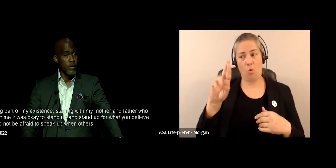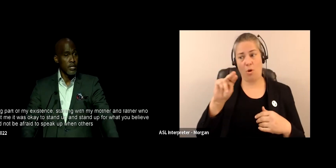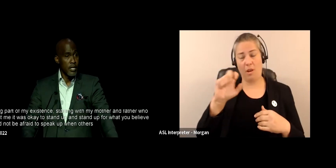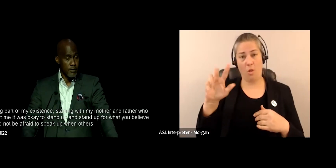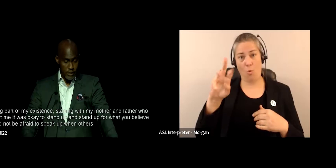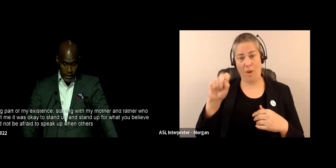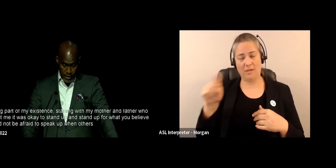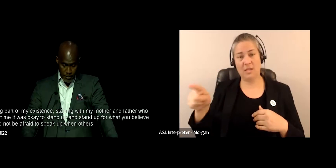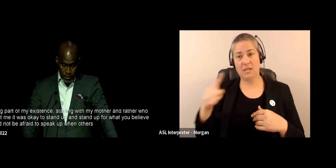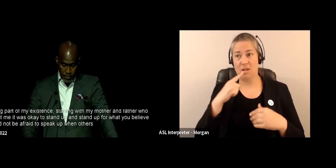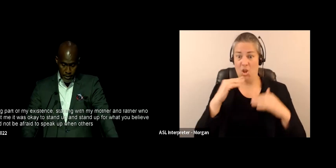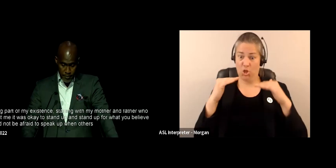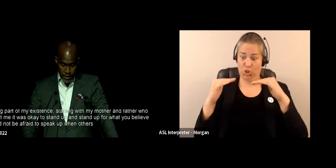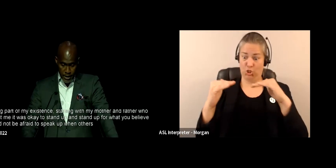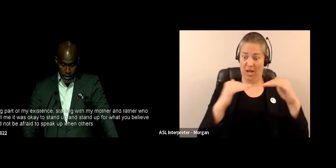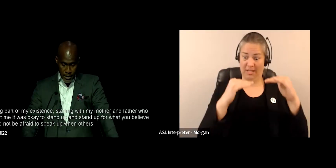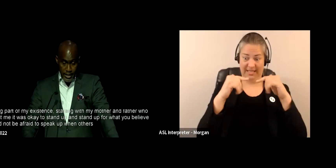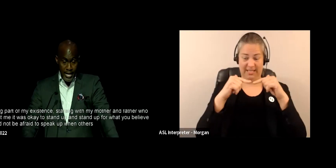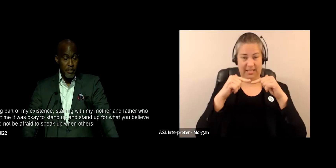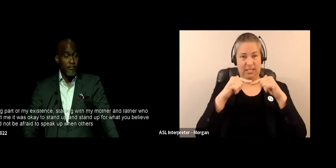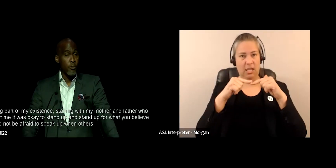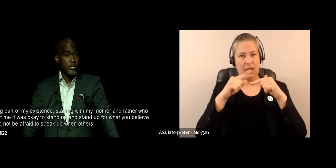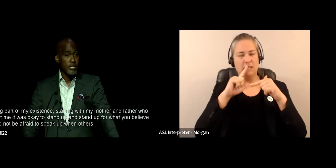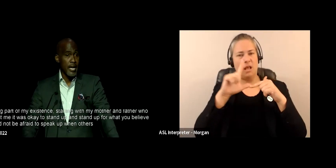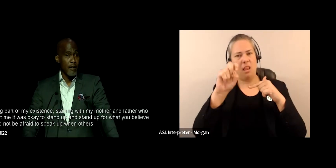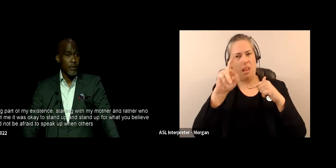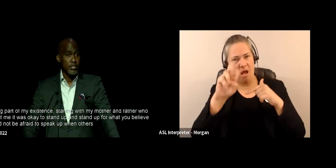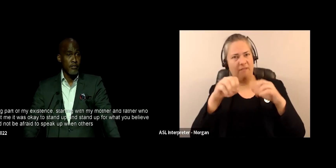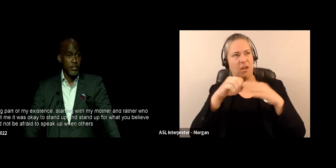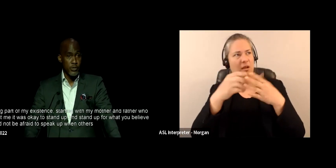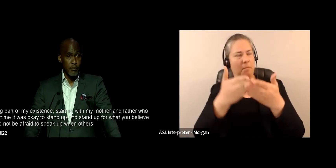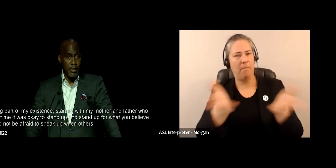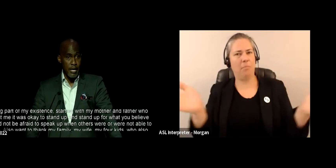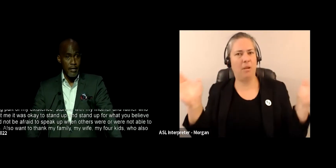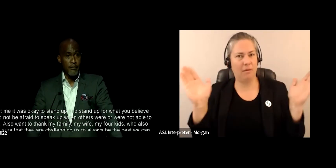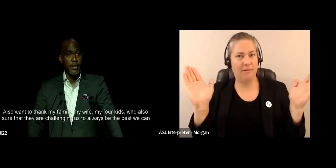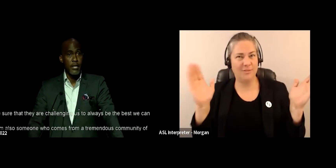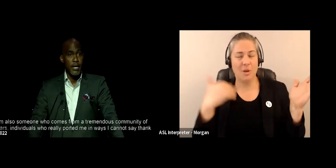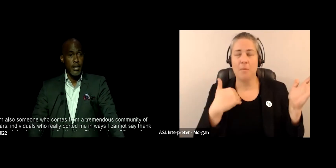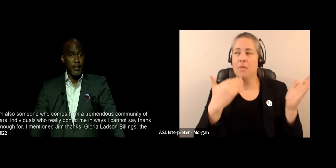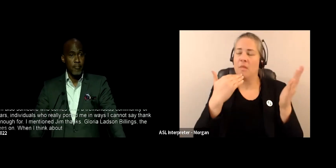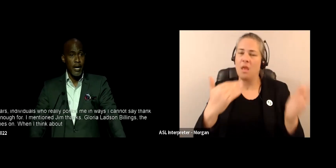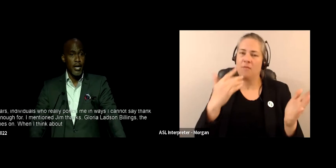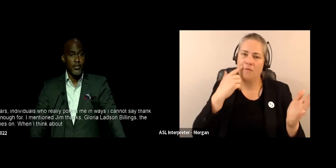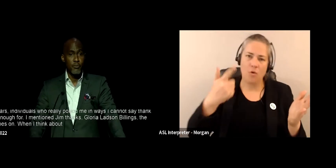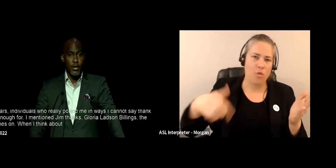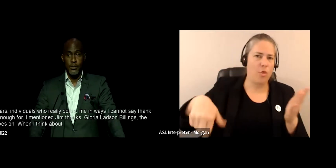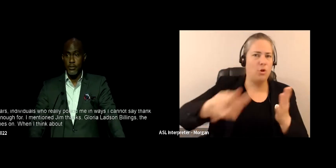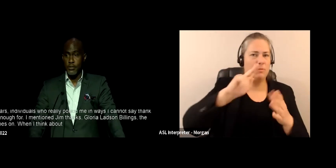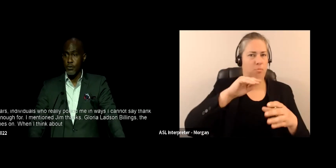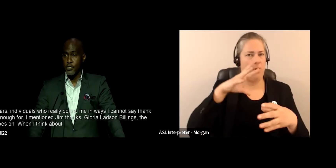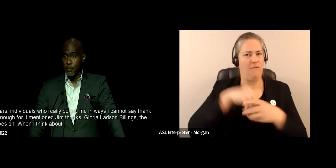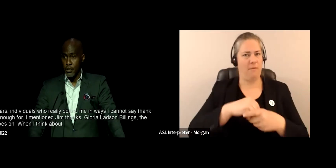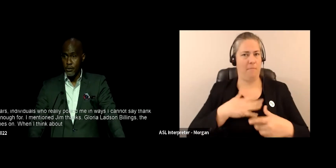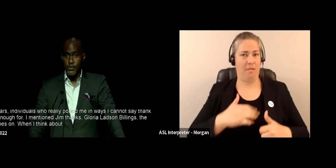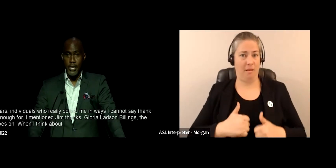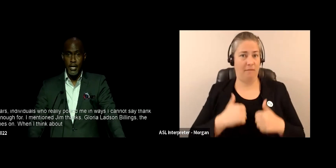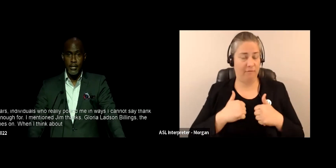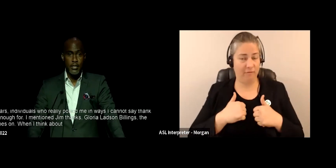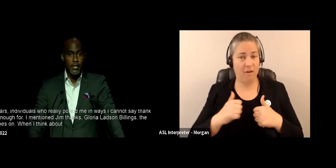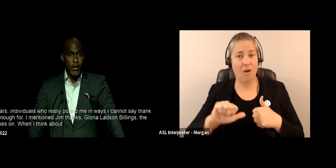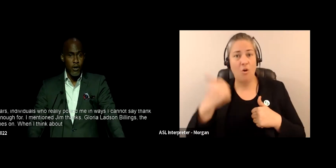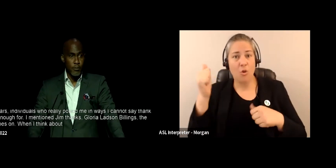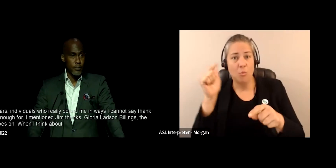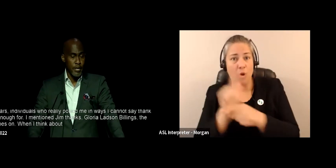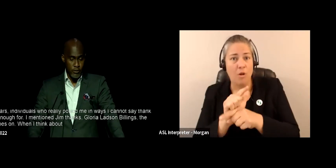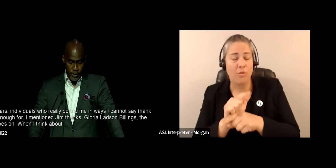"Justice is what love looks like in public." And I've been fortunate to have those individuals in my life. My other brothers, Rich Milner,